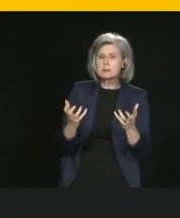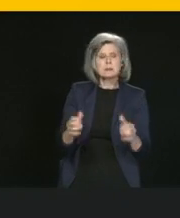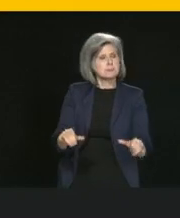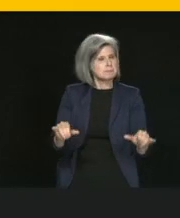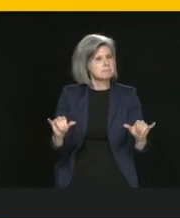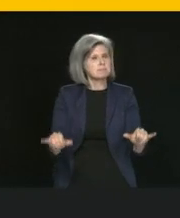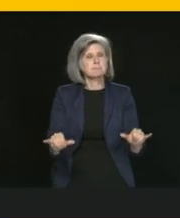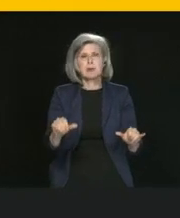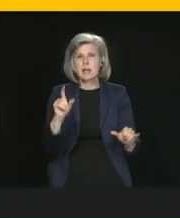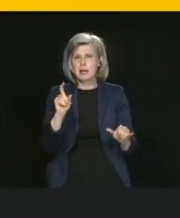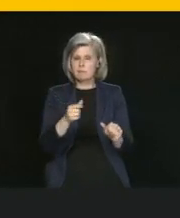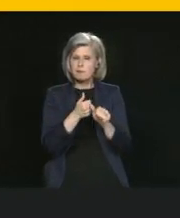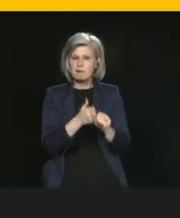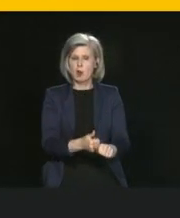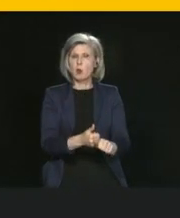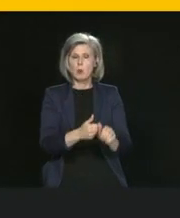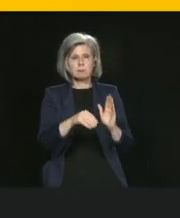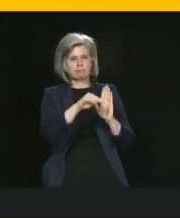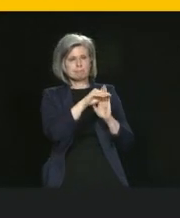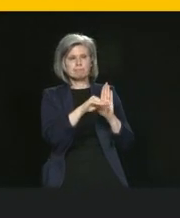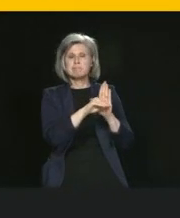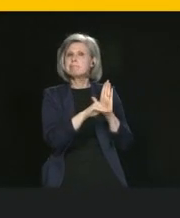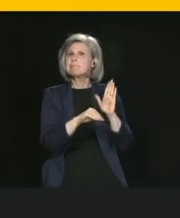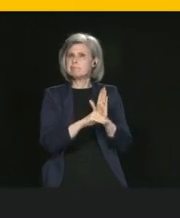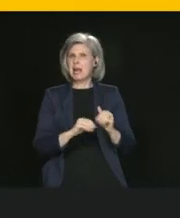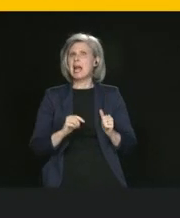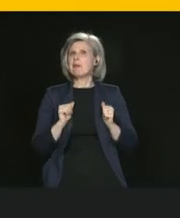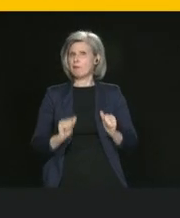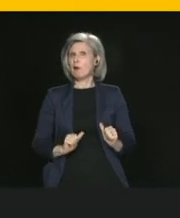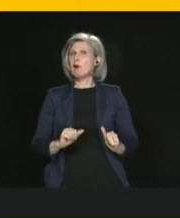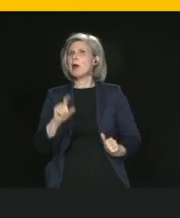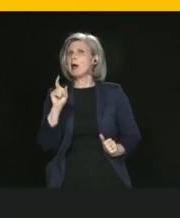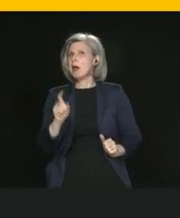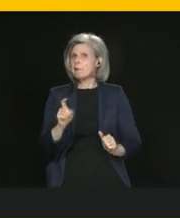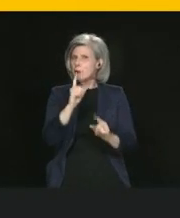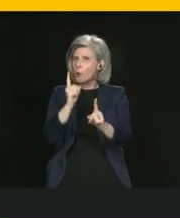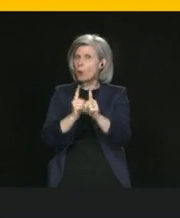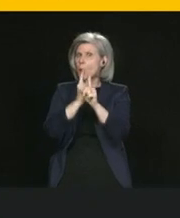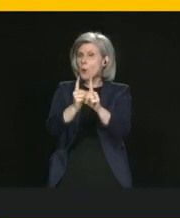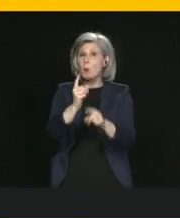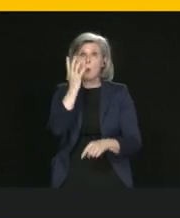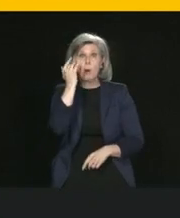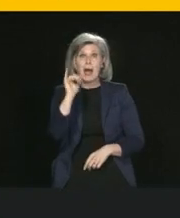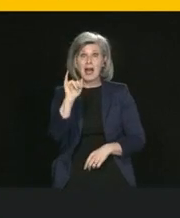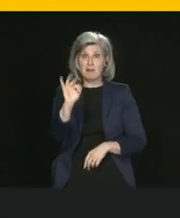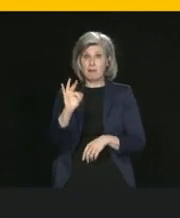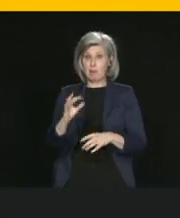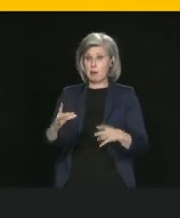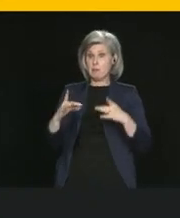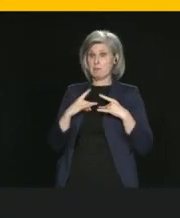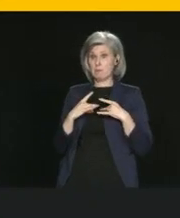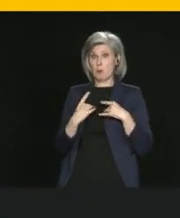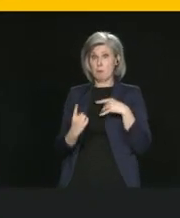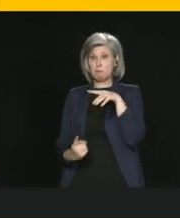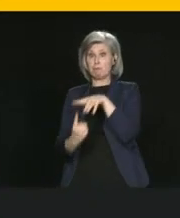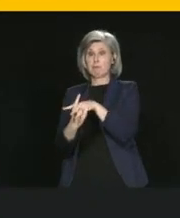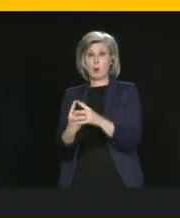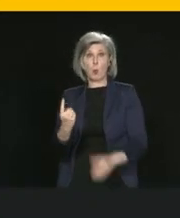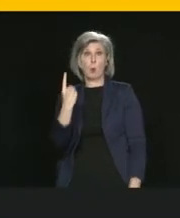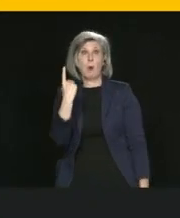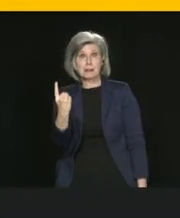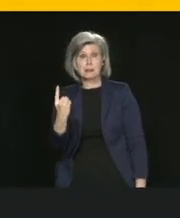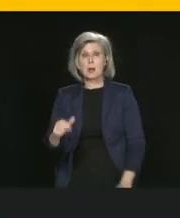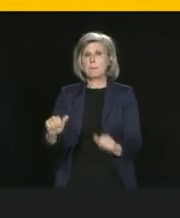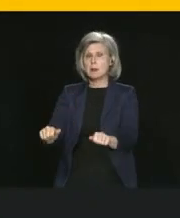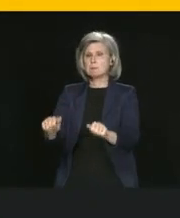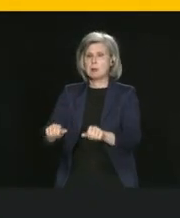take one new case of COVID-19 to spark an outbreak or renewed epidemic growth that could change our trajectory. The